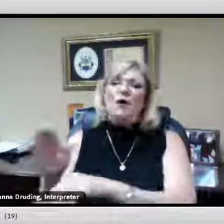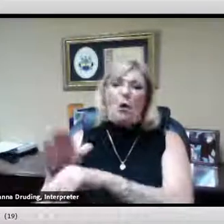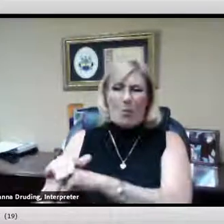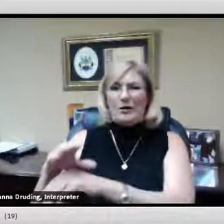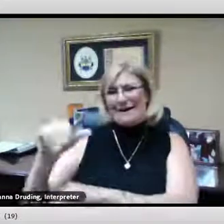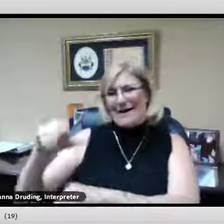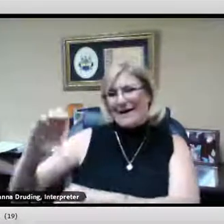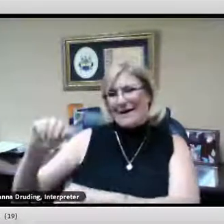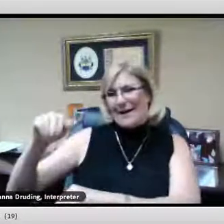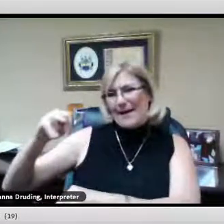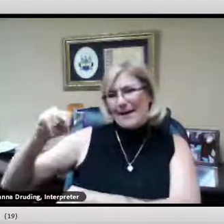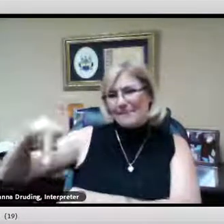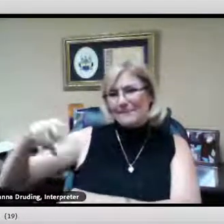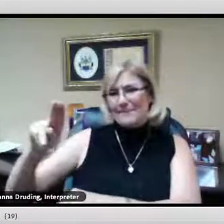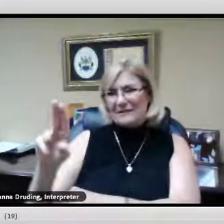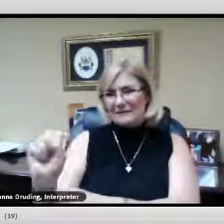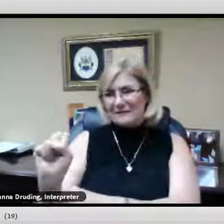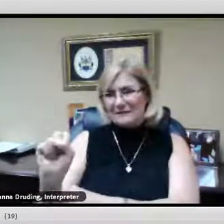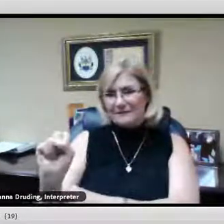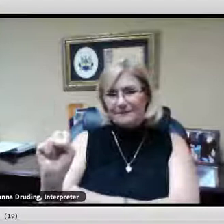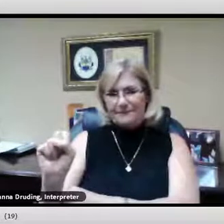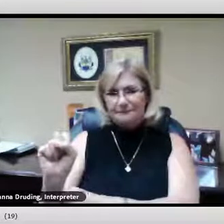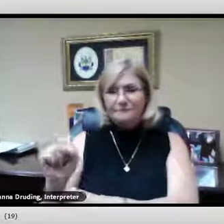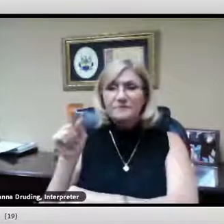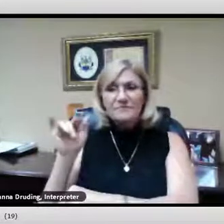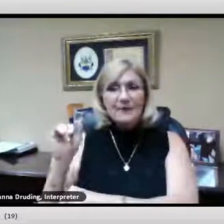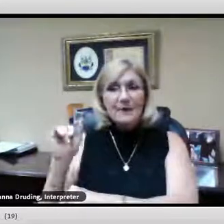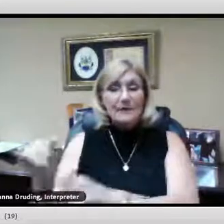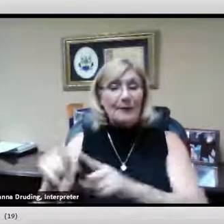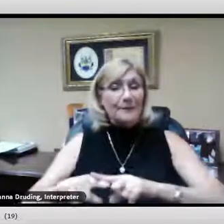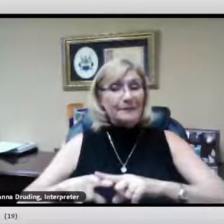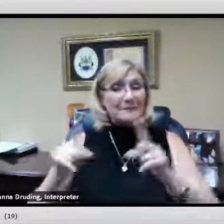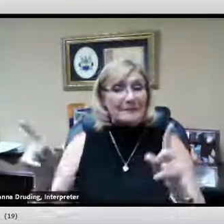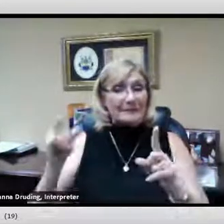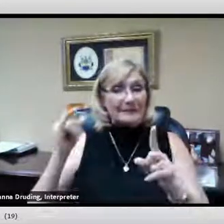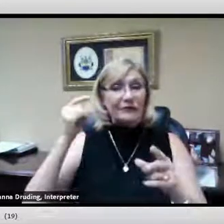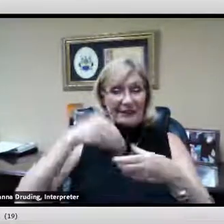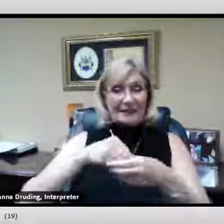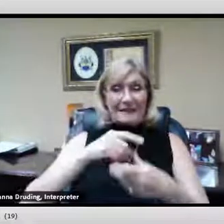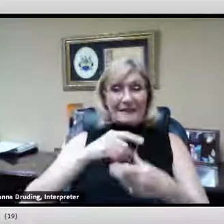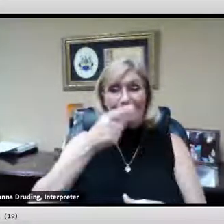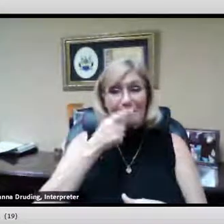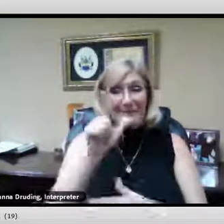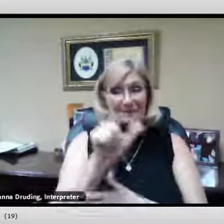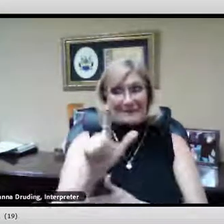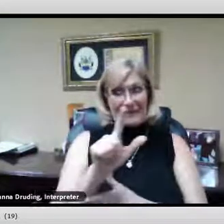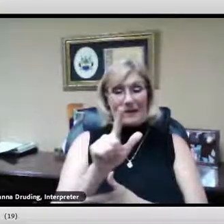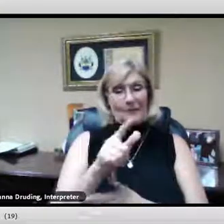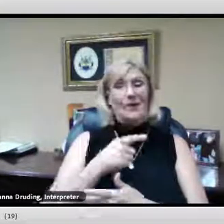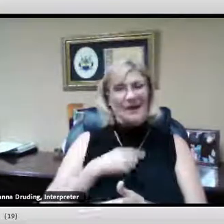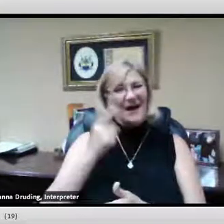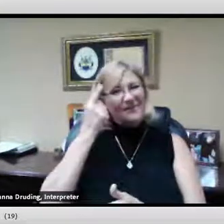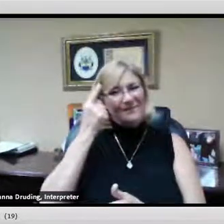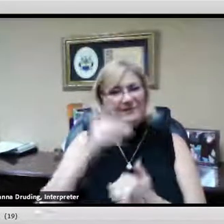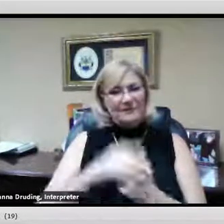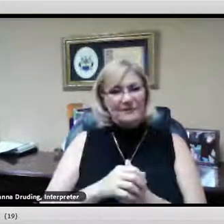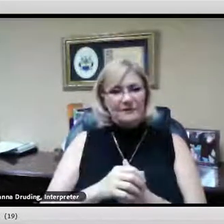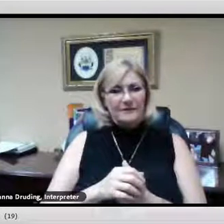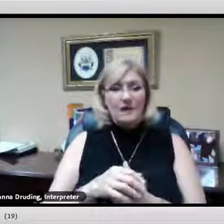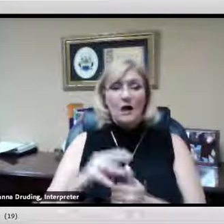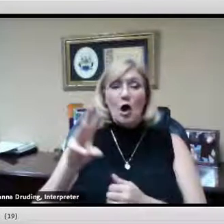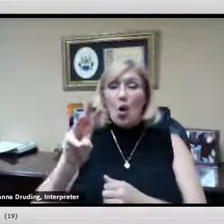campus. Um, Definitely, like I say, that would definitely be different in a public library, I believe. Um,